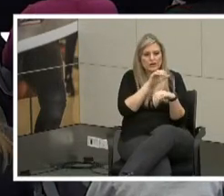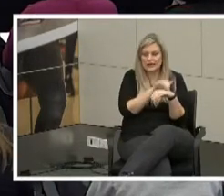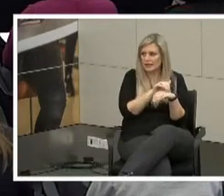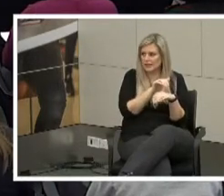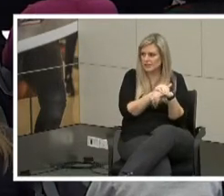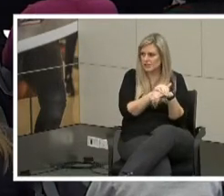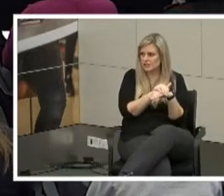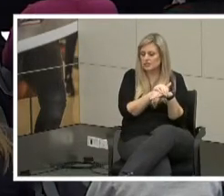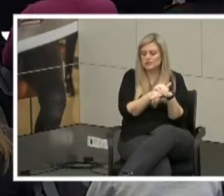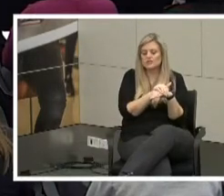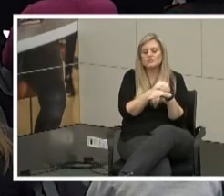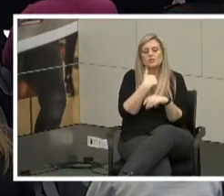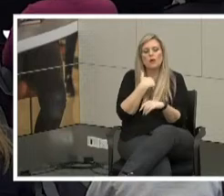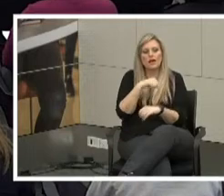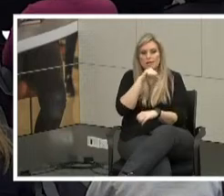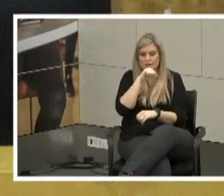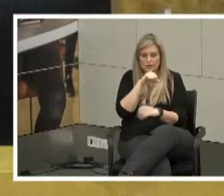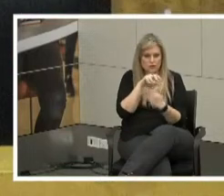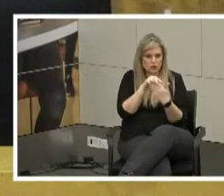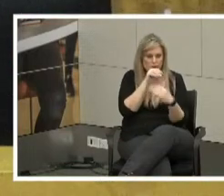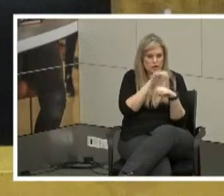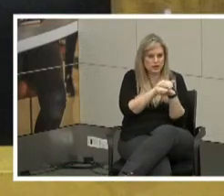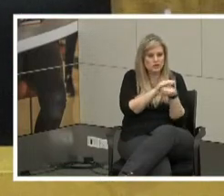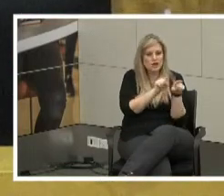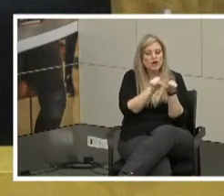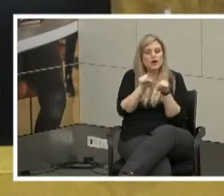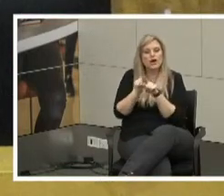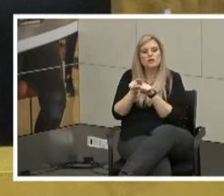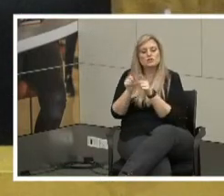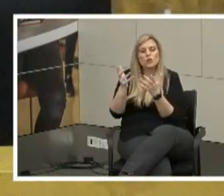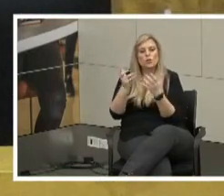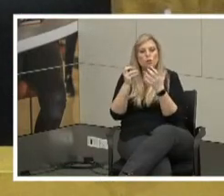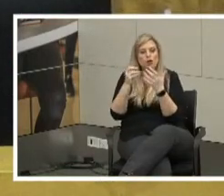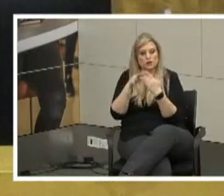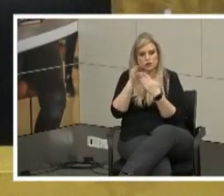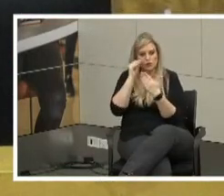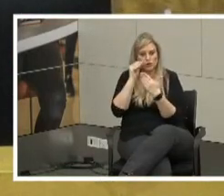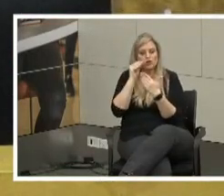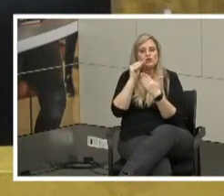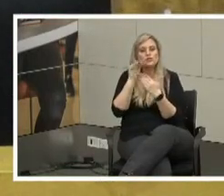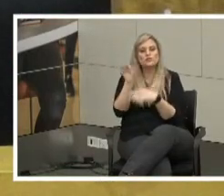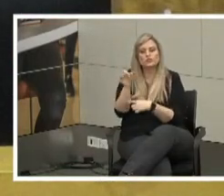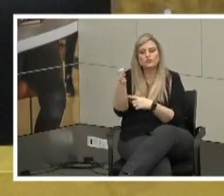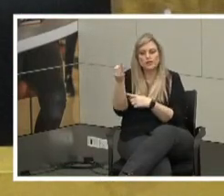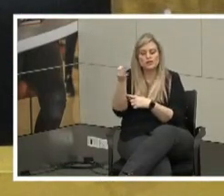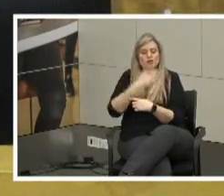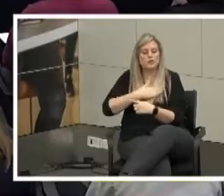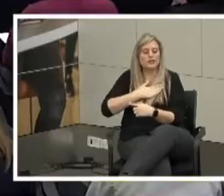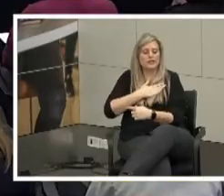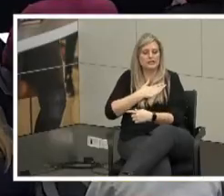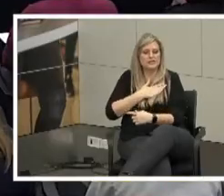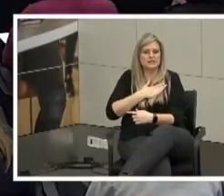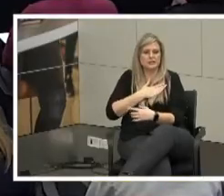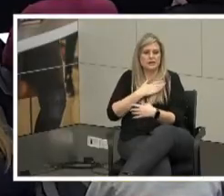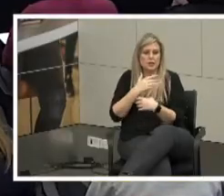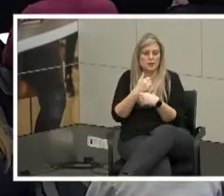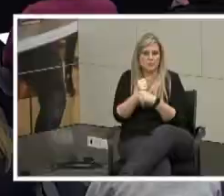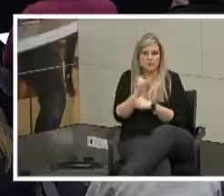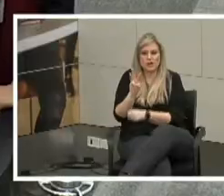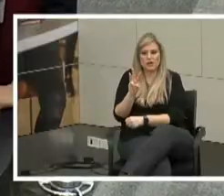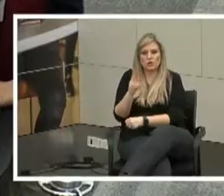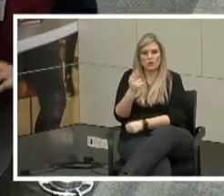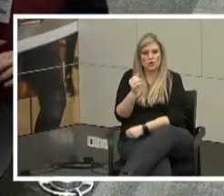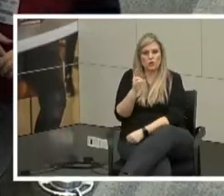sorry I love to learn English I also want to learn French please make won